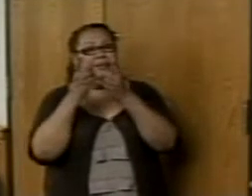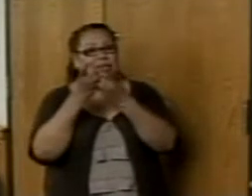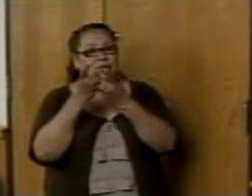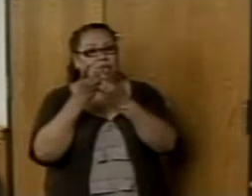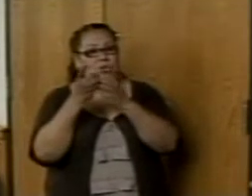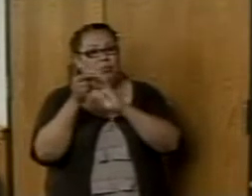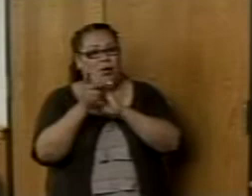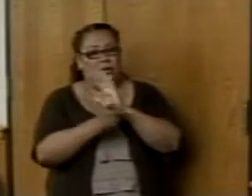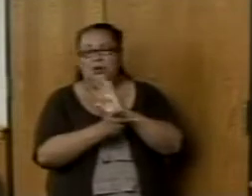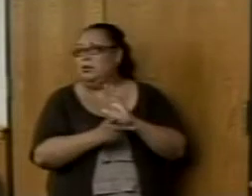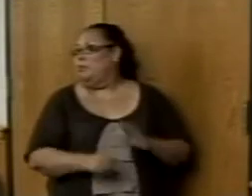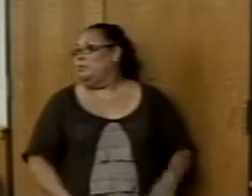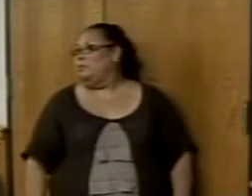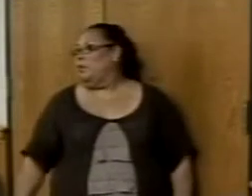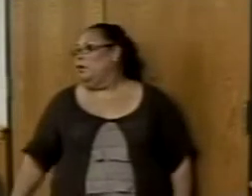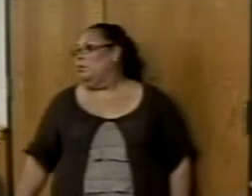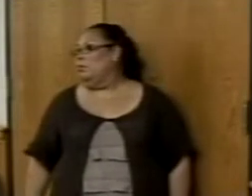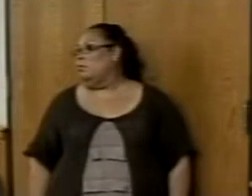minutes.